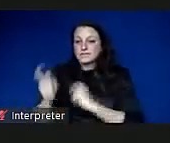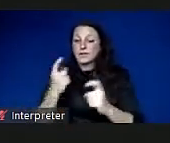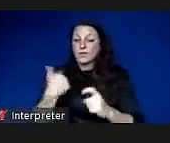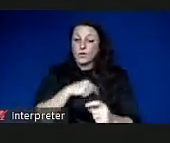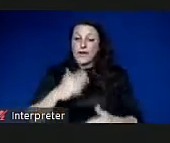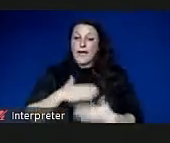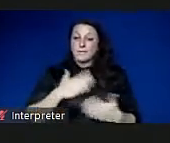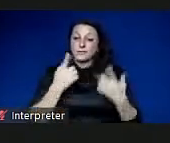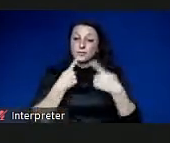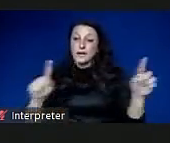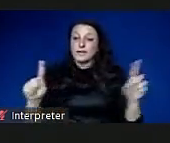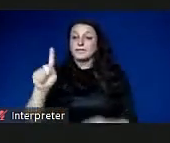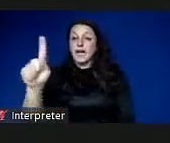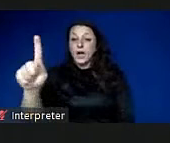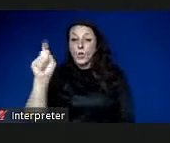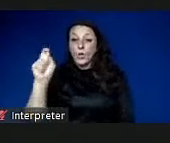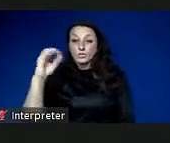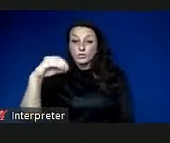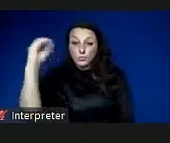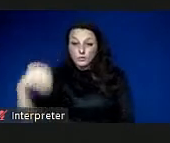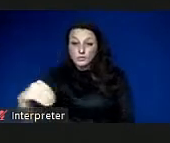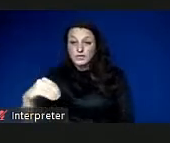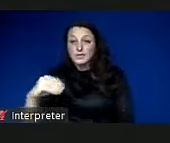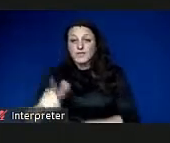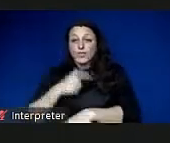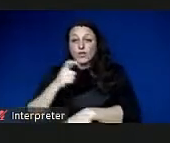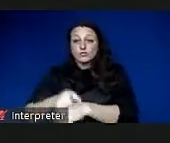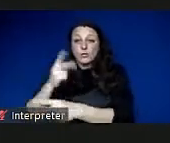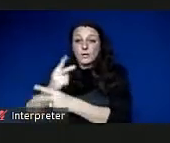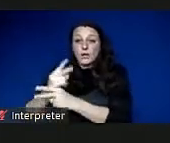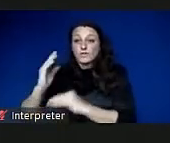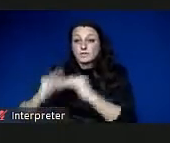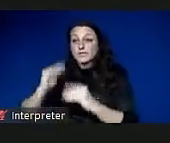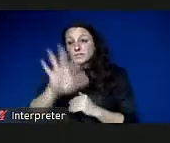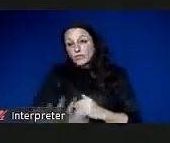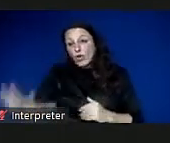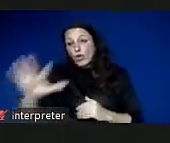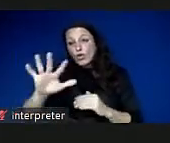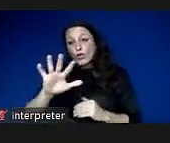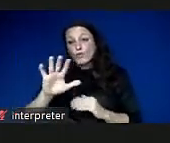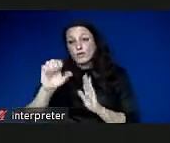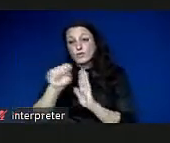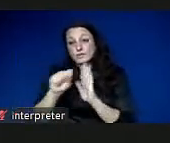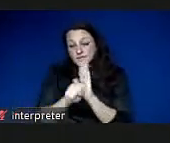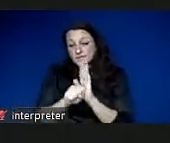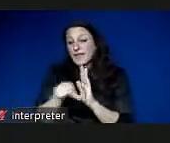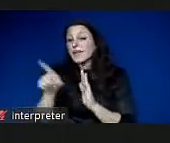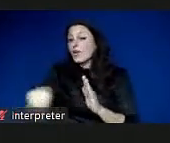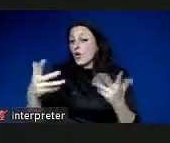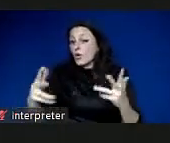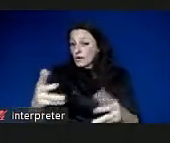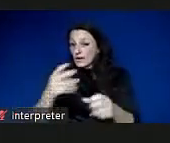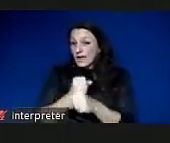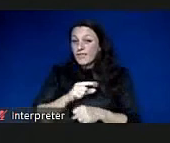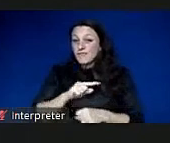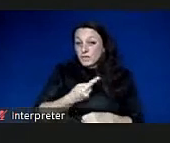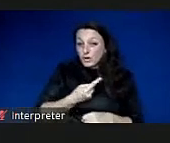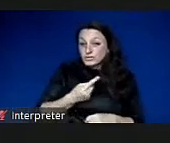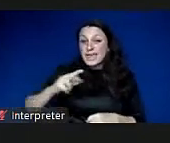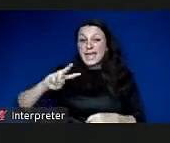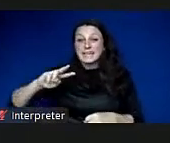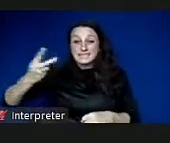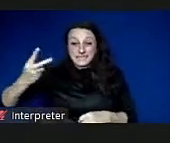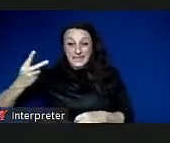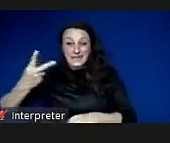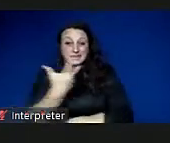that 100% of long-term care facilities across the state have had their first and second dose clinics